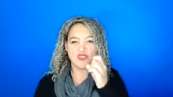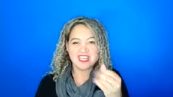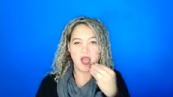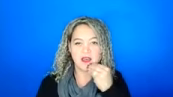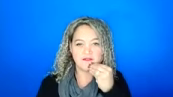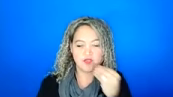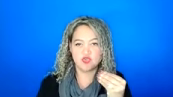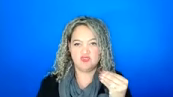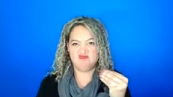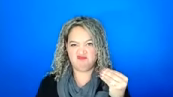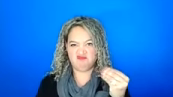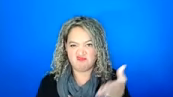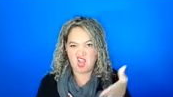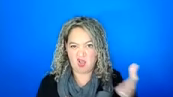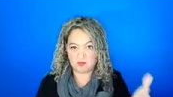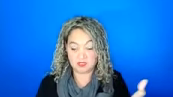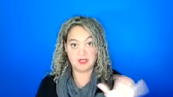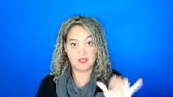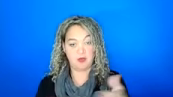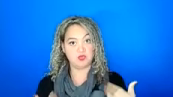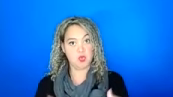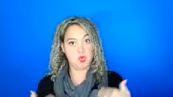a significant interaction.